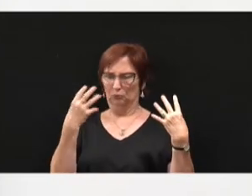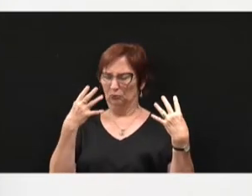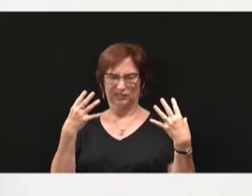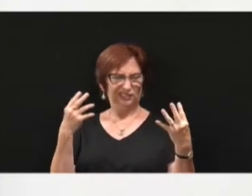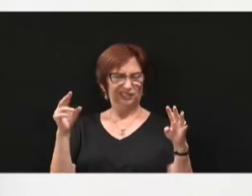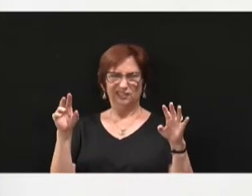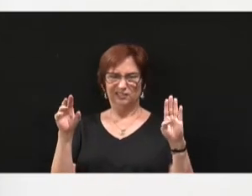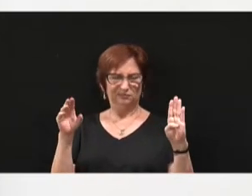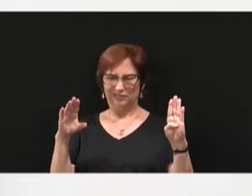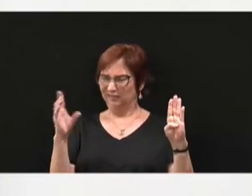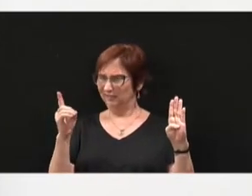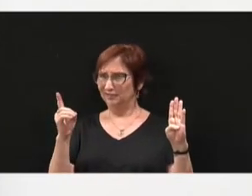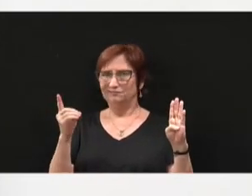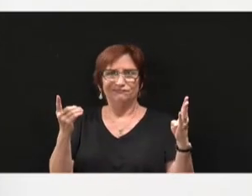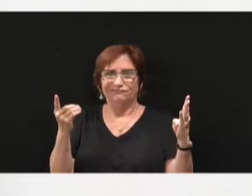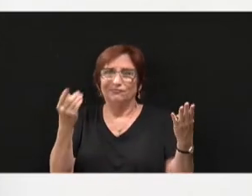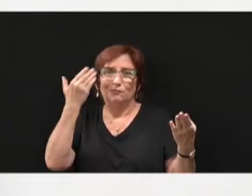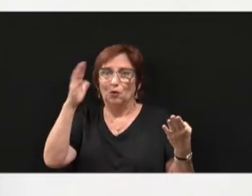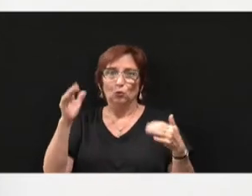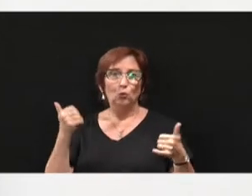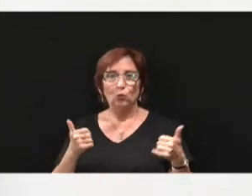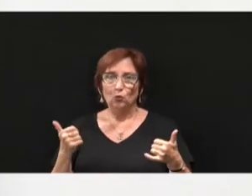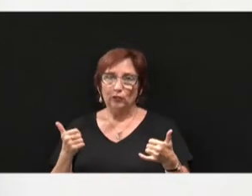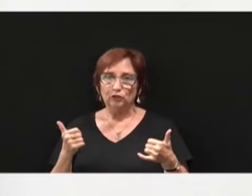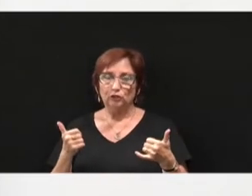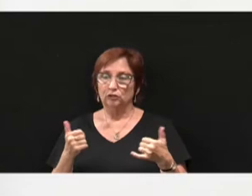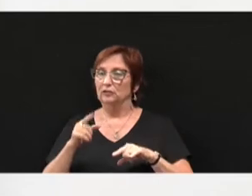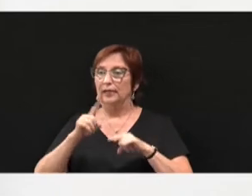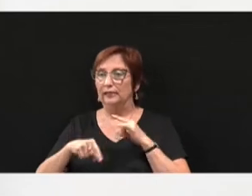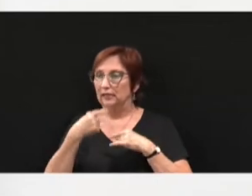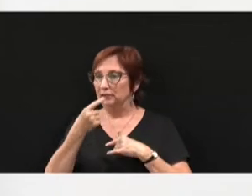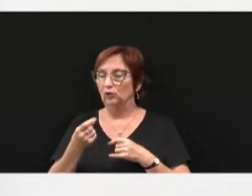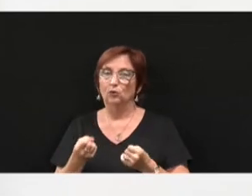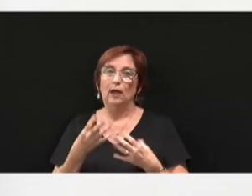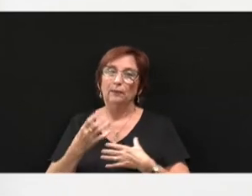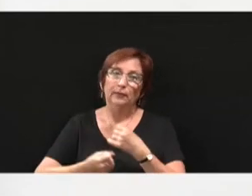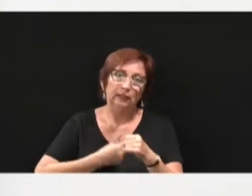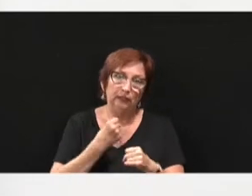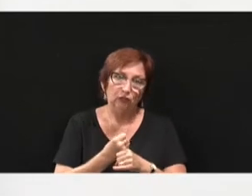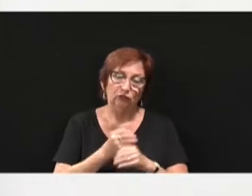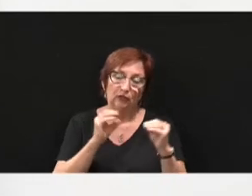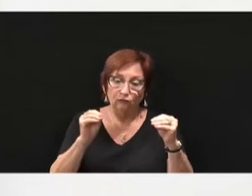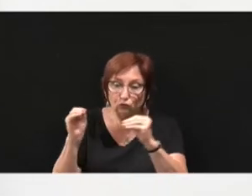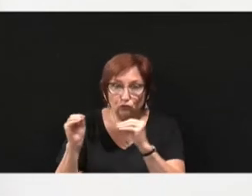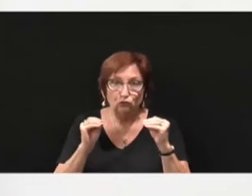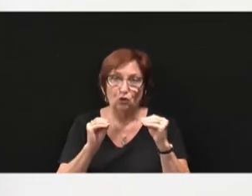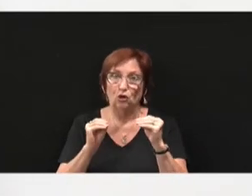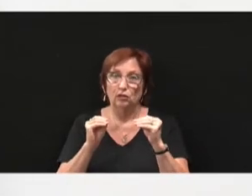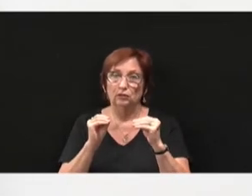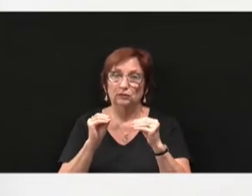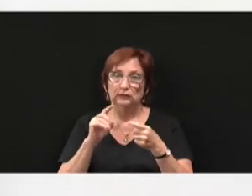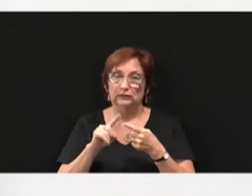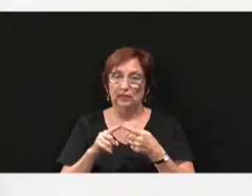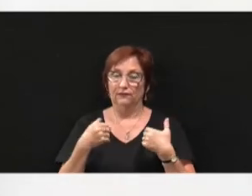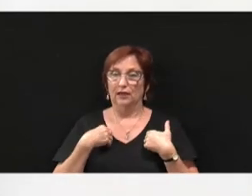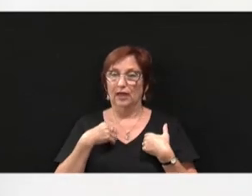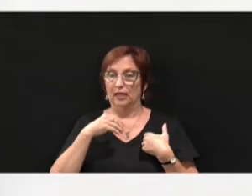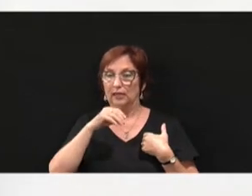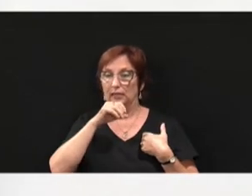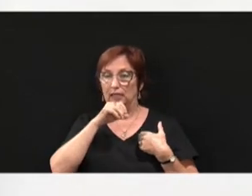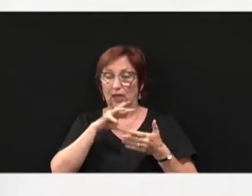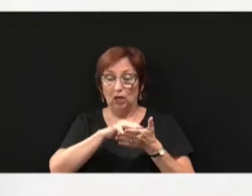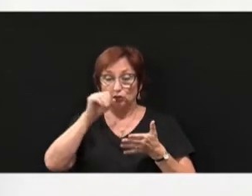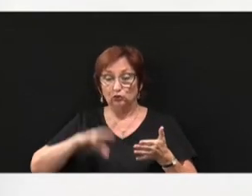really discern them between them. I can't tell you how many years I taught this until I had a 17-year-old